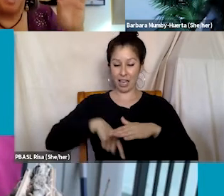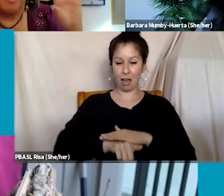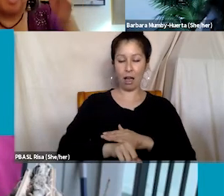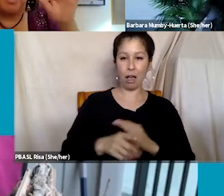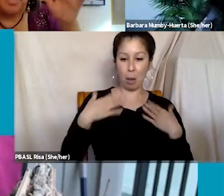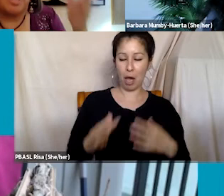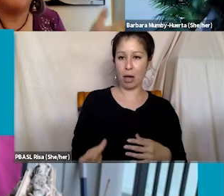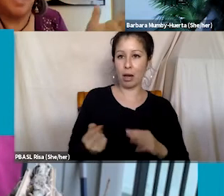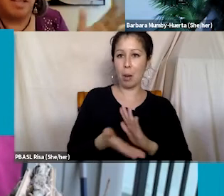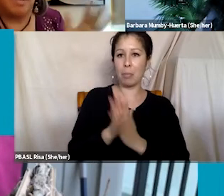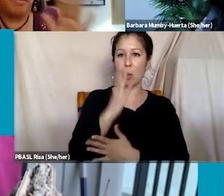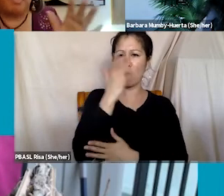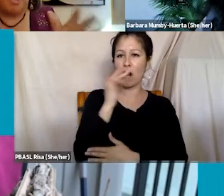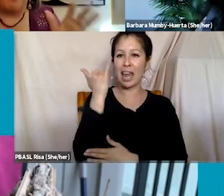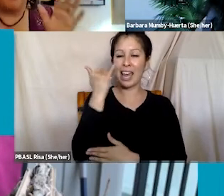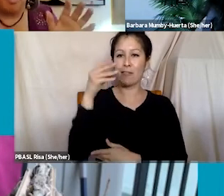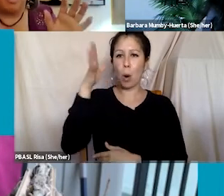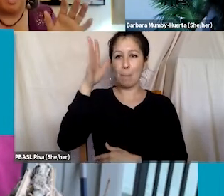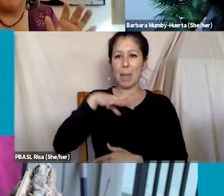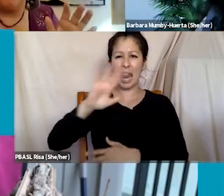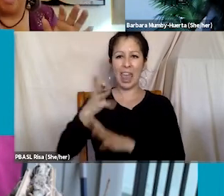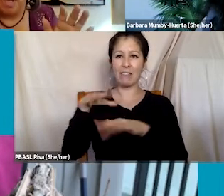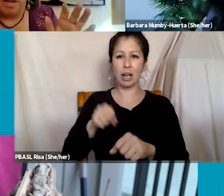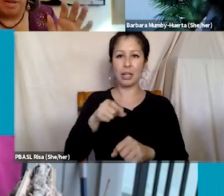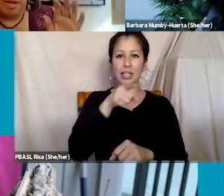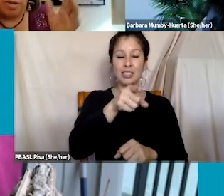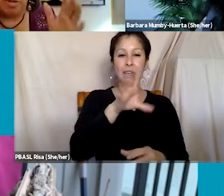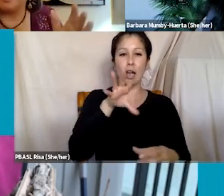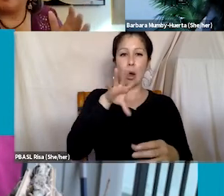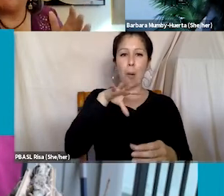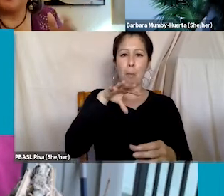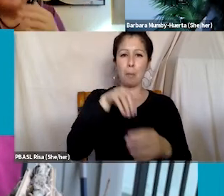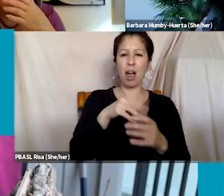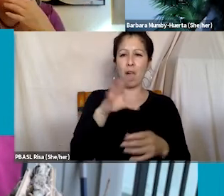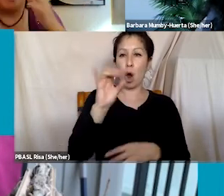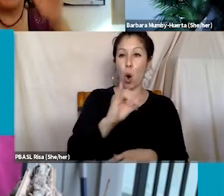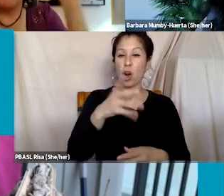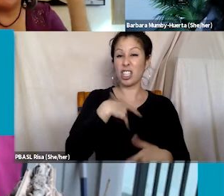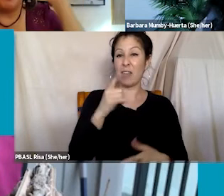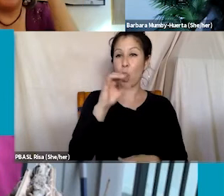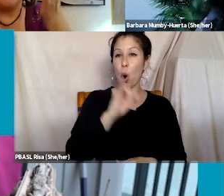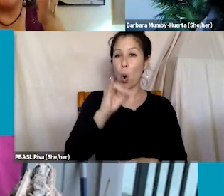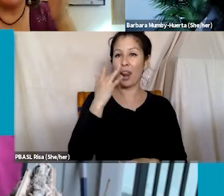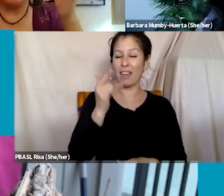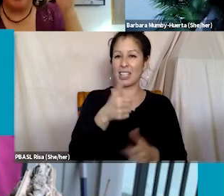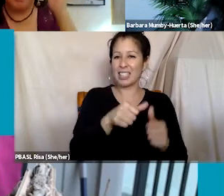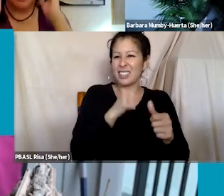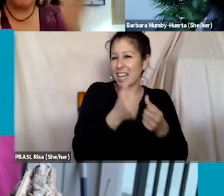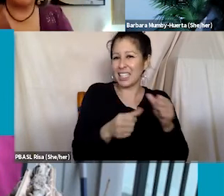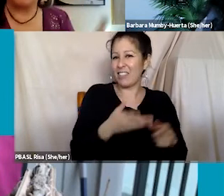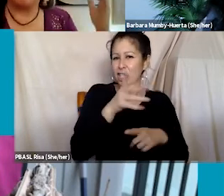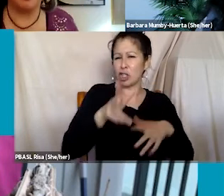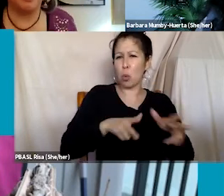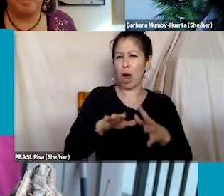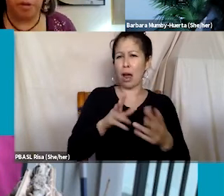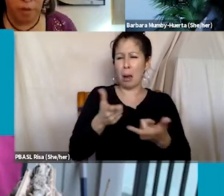in an iffy part of Oakland, California, not so safe. And she was walking across a huge